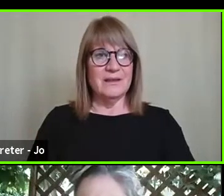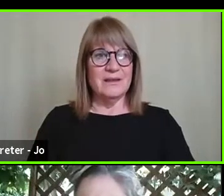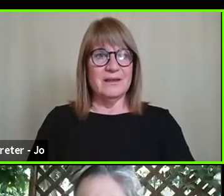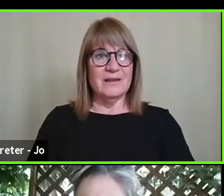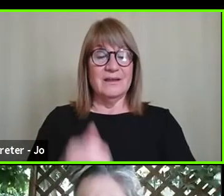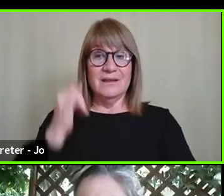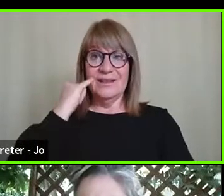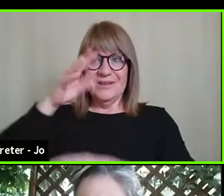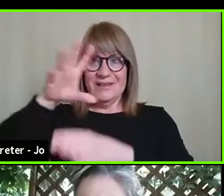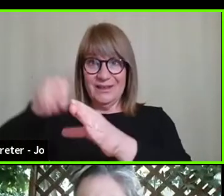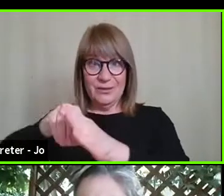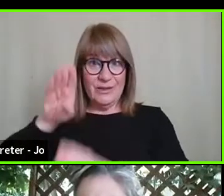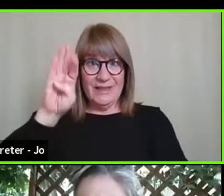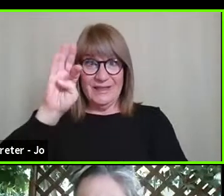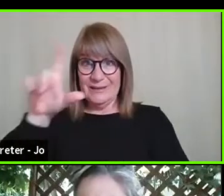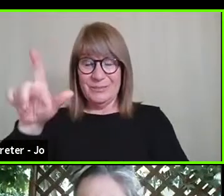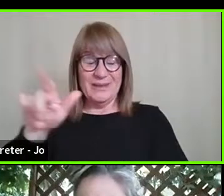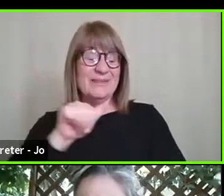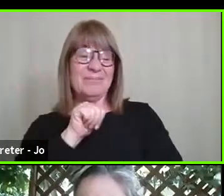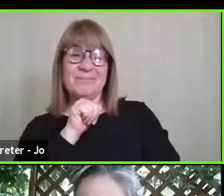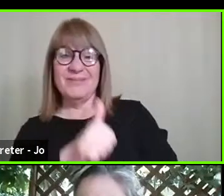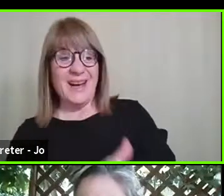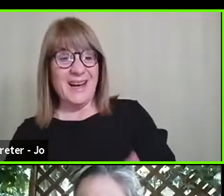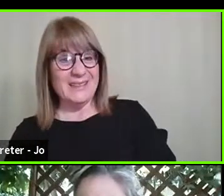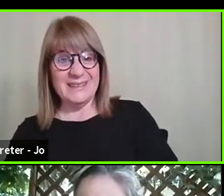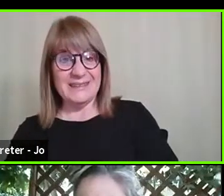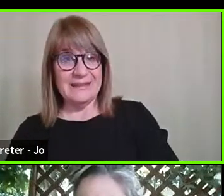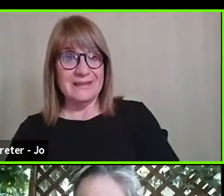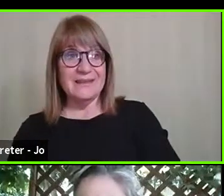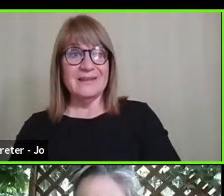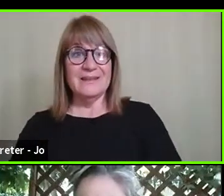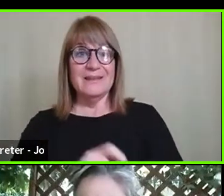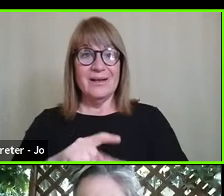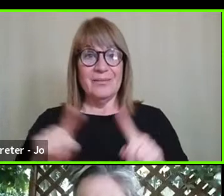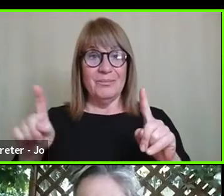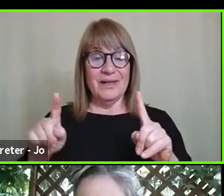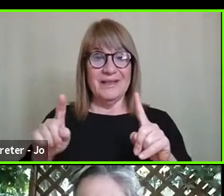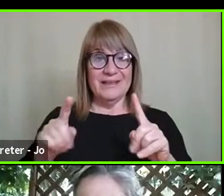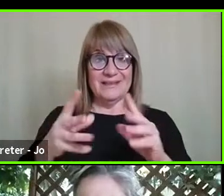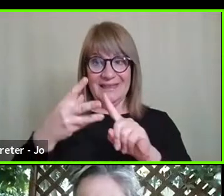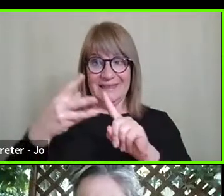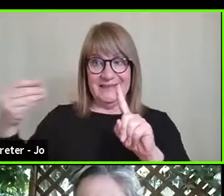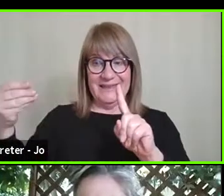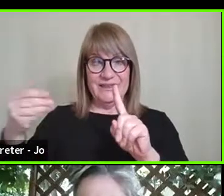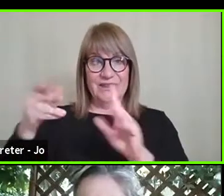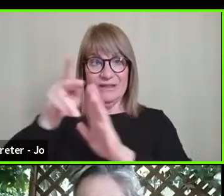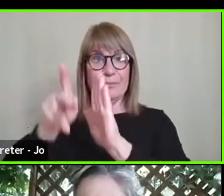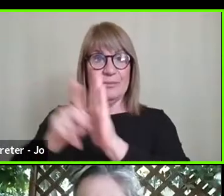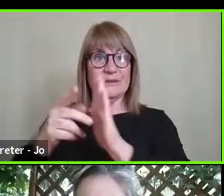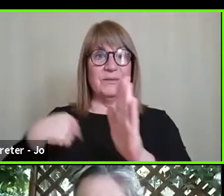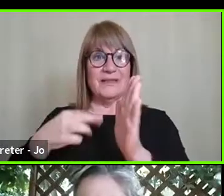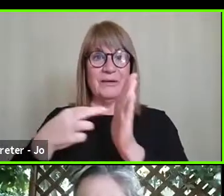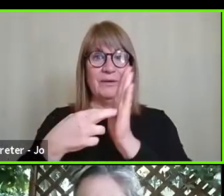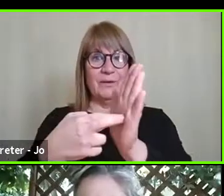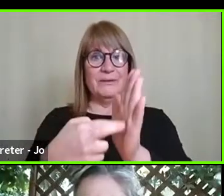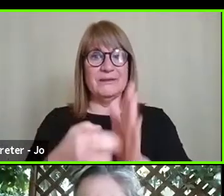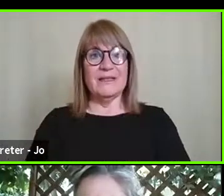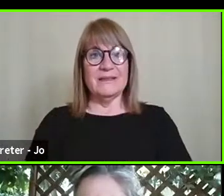bill um no it's not it's it's certainly an extension of the principles that we represent though